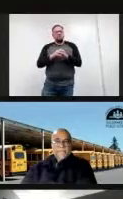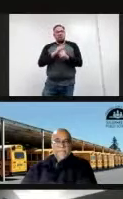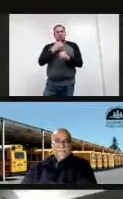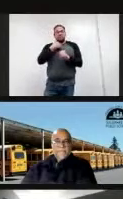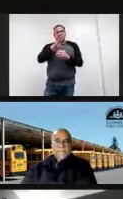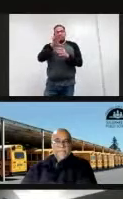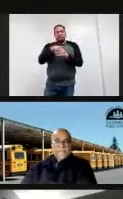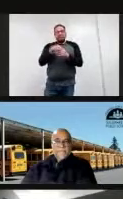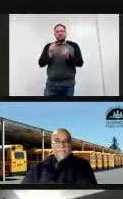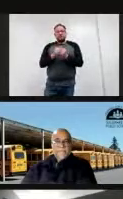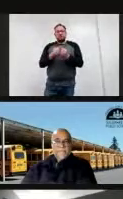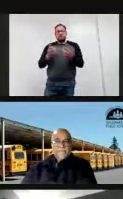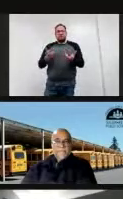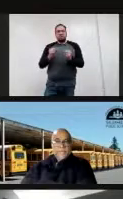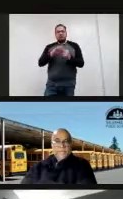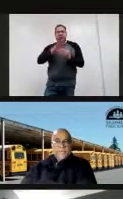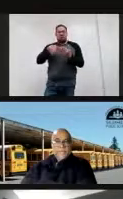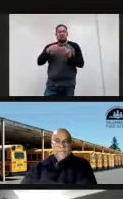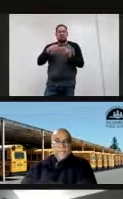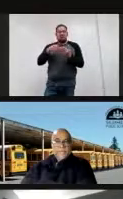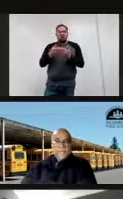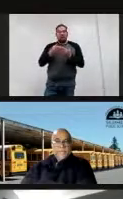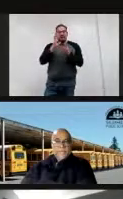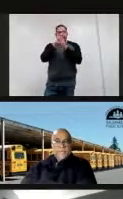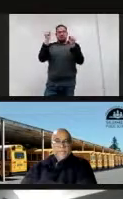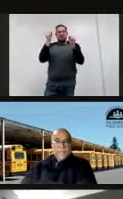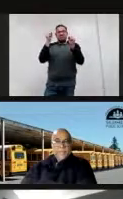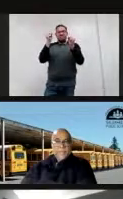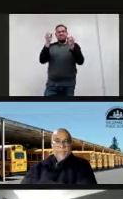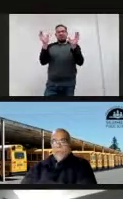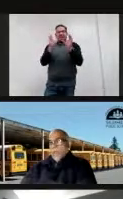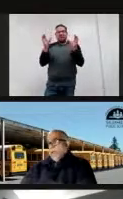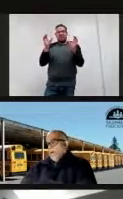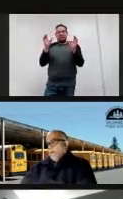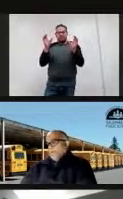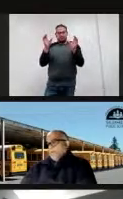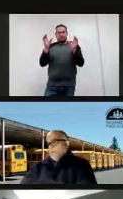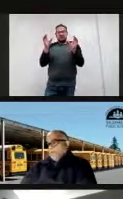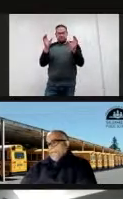in all of the superintendent contracts,